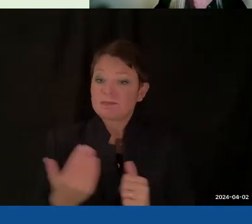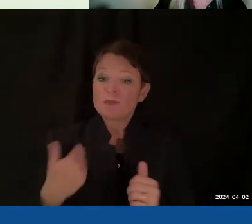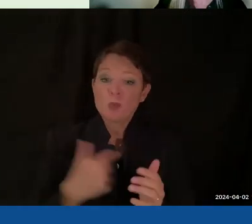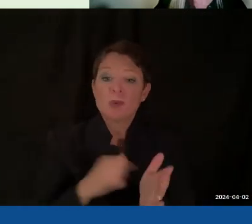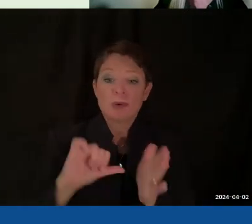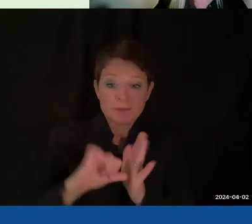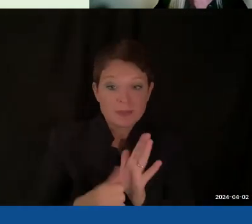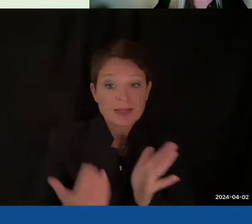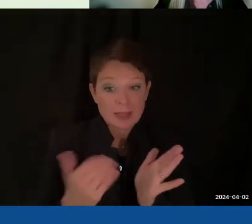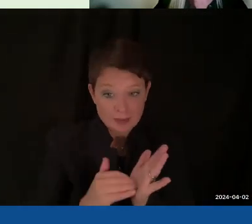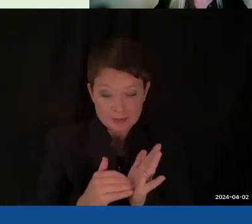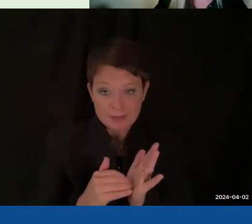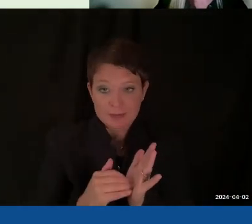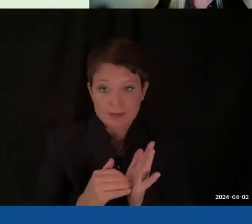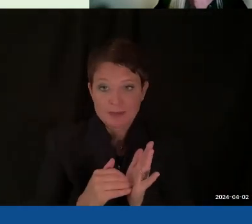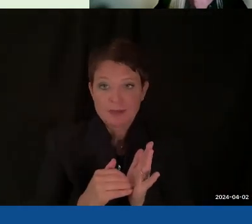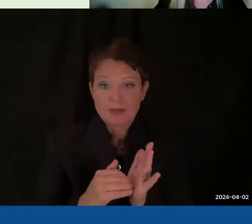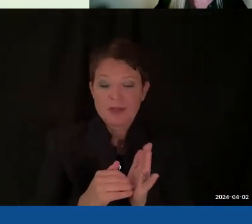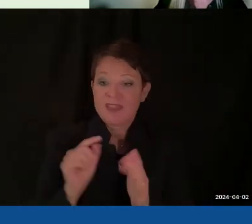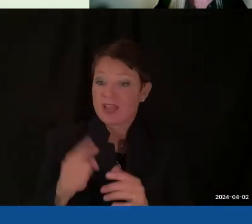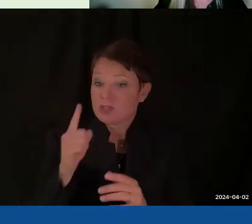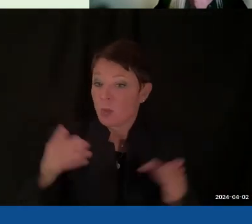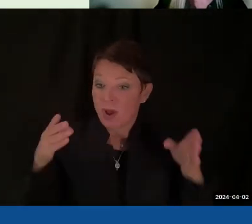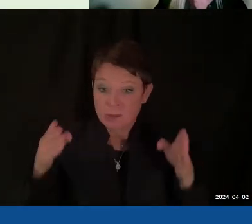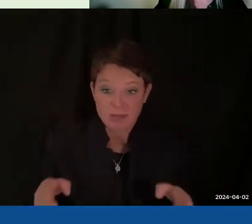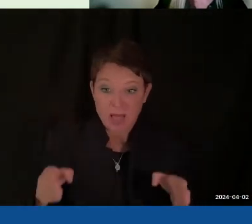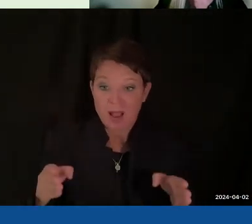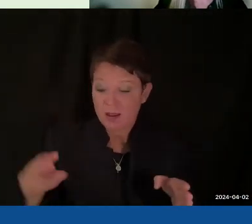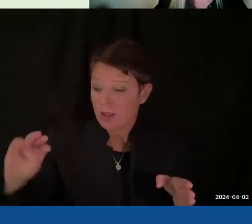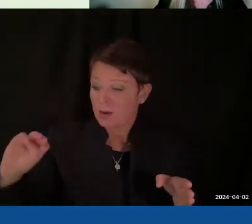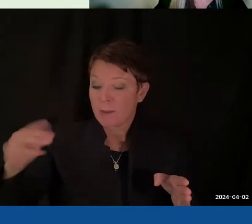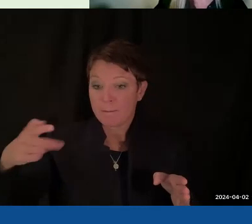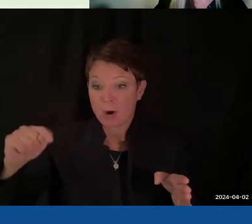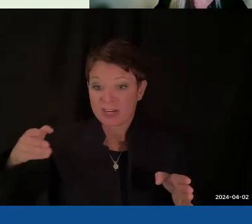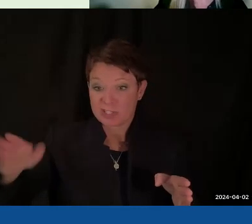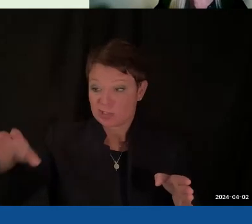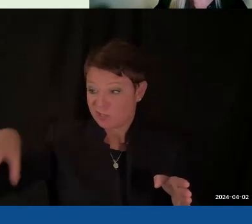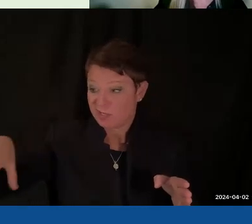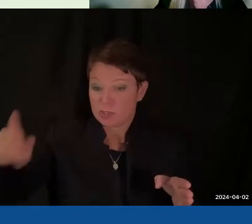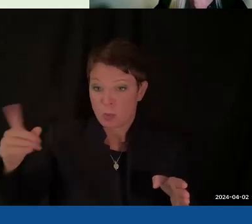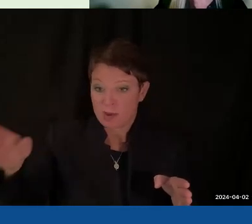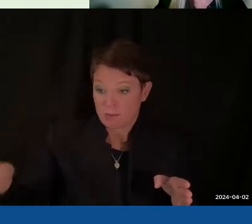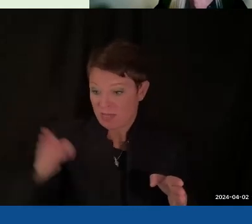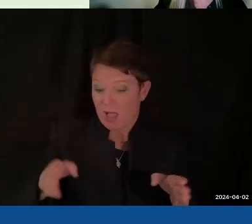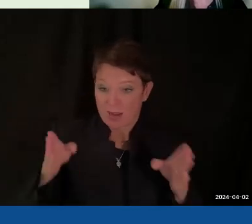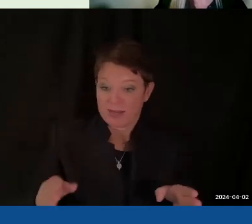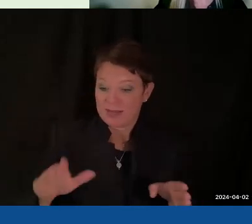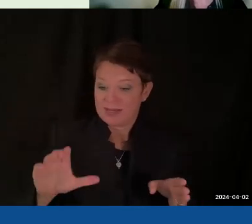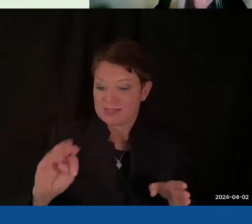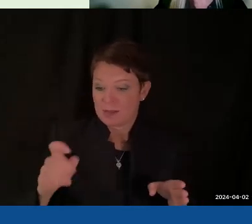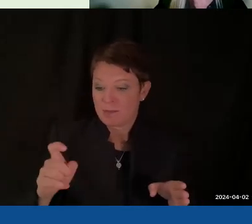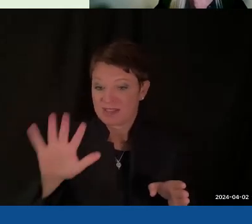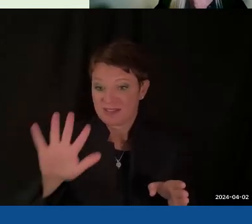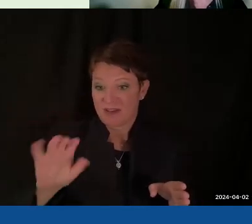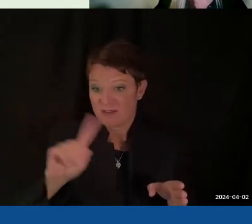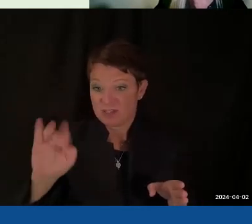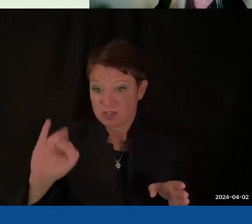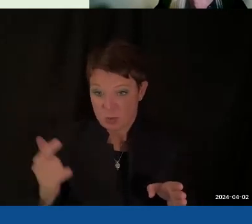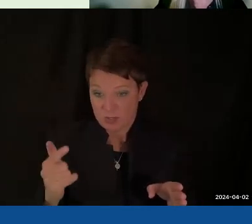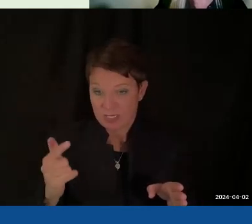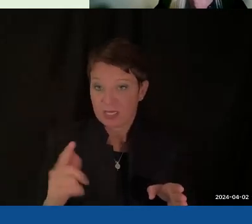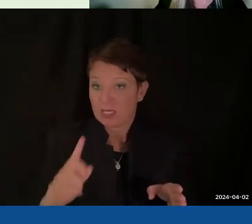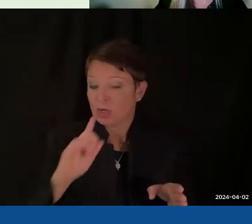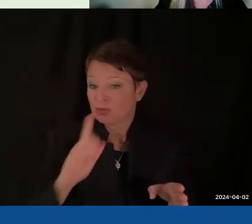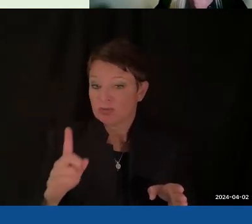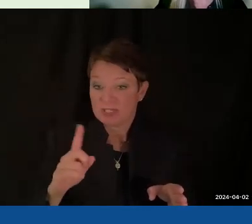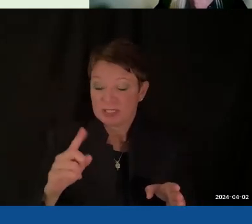that again. This is one block off of Market Street. This is CMX5 zoning in really